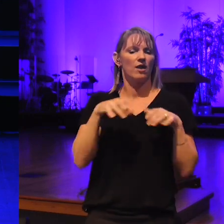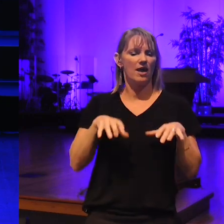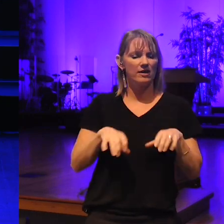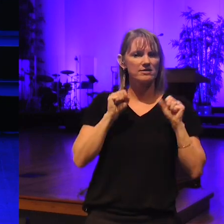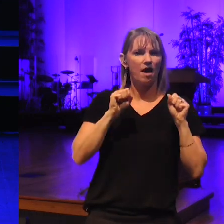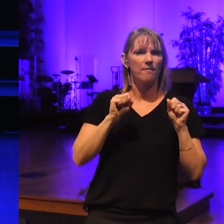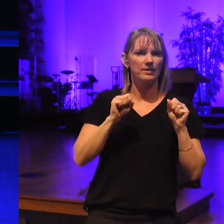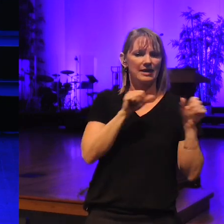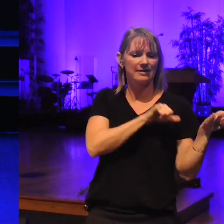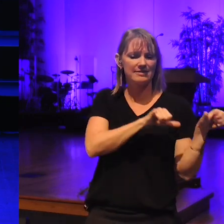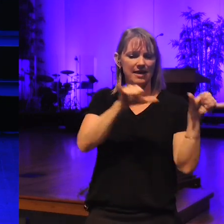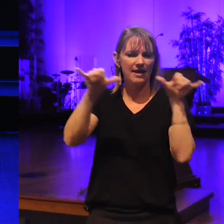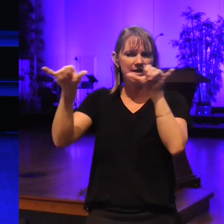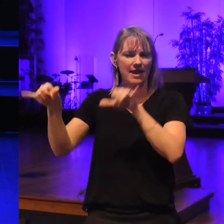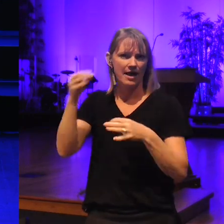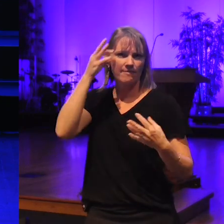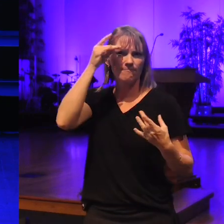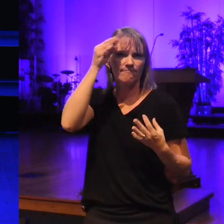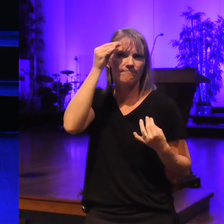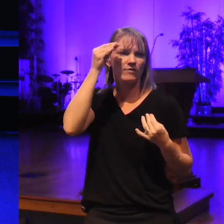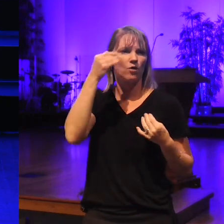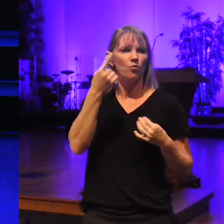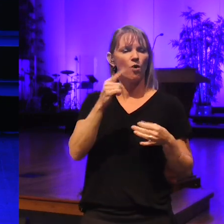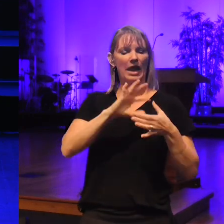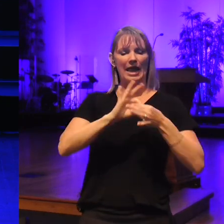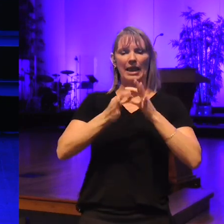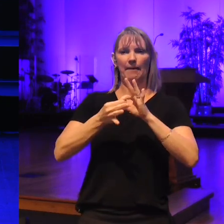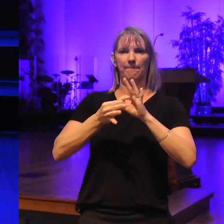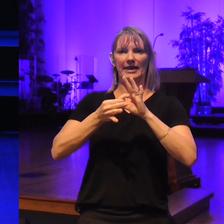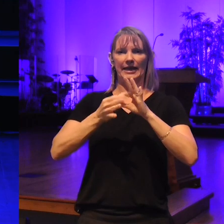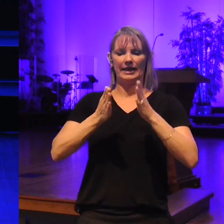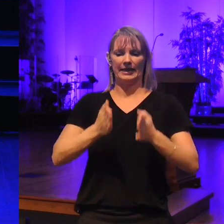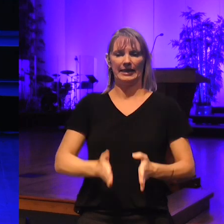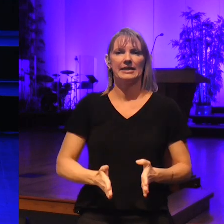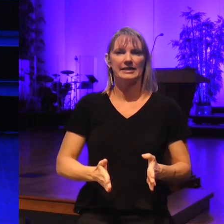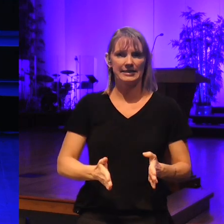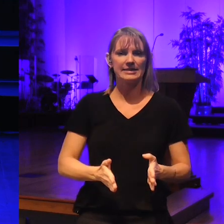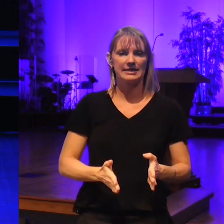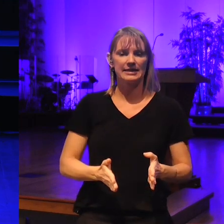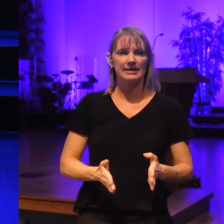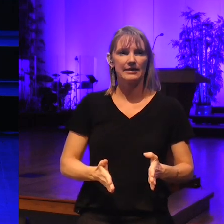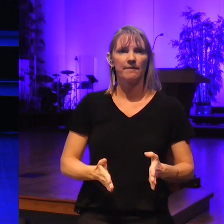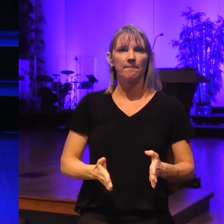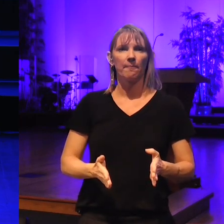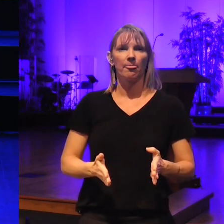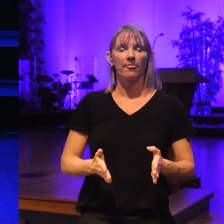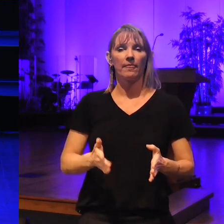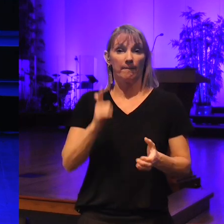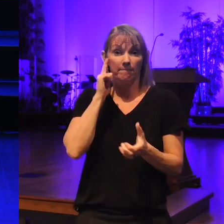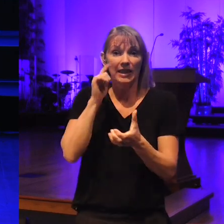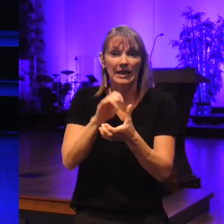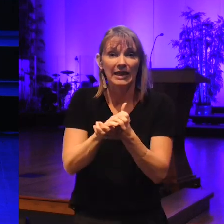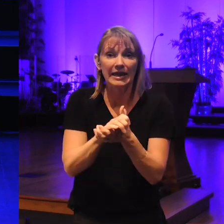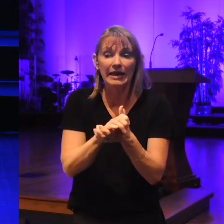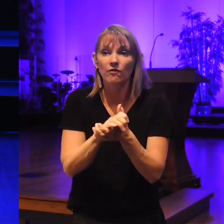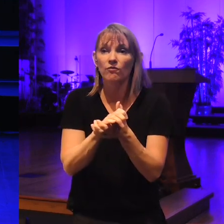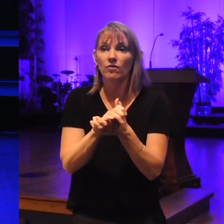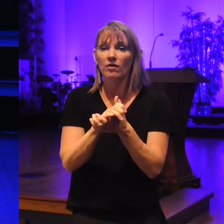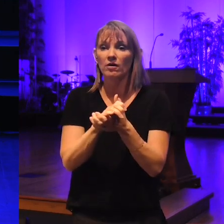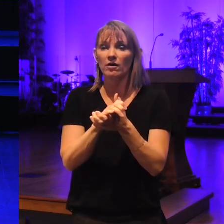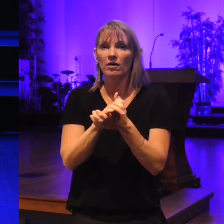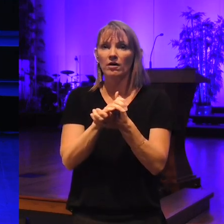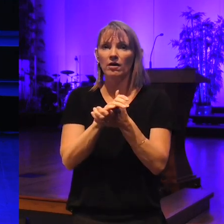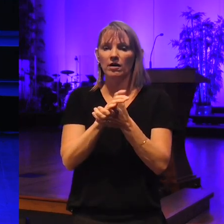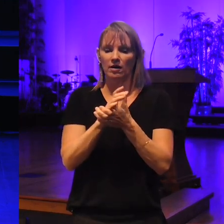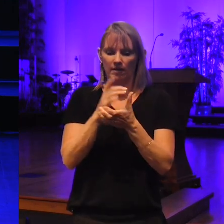the mentality of one of the Olympian participants. Believe and place